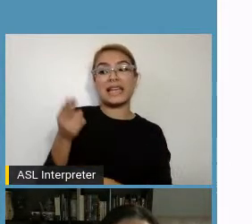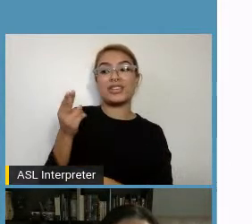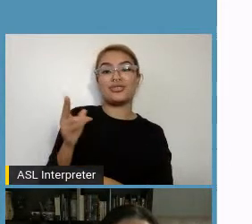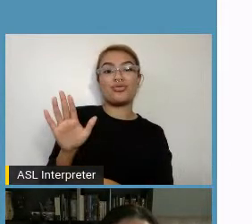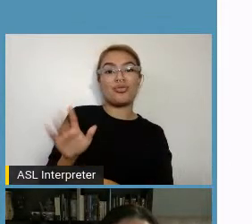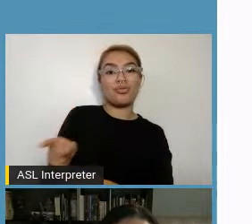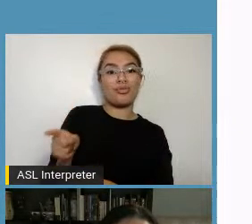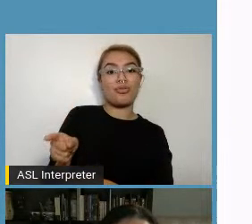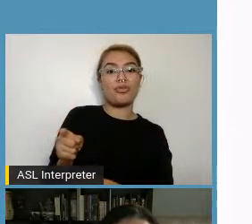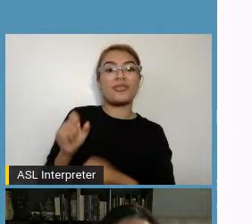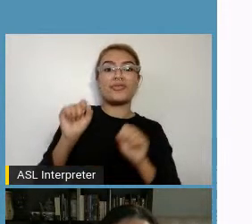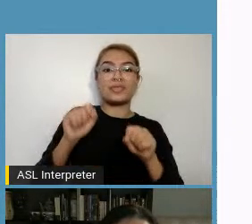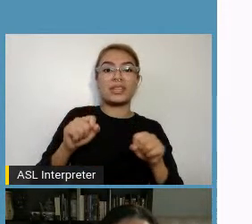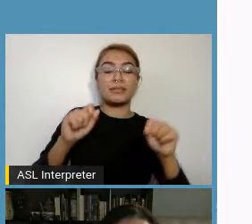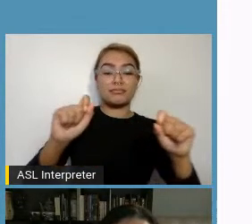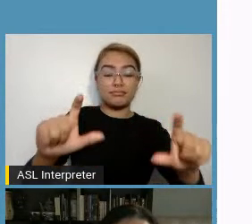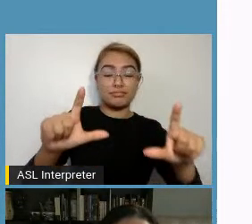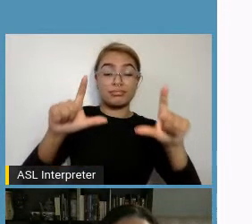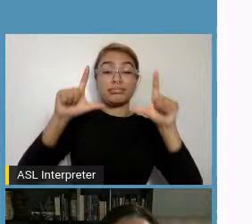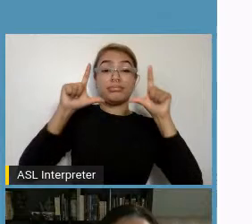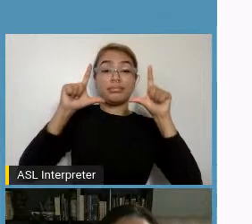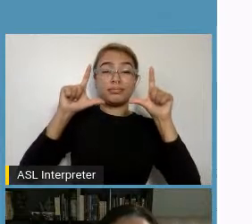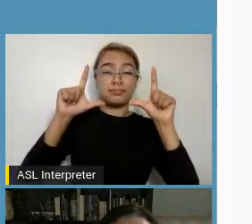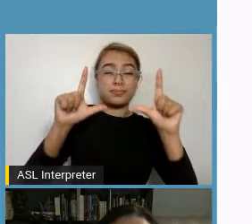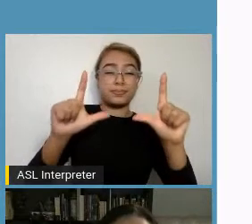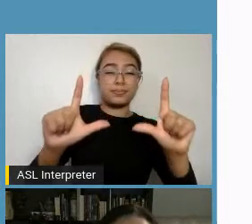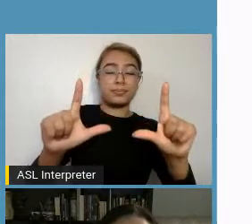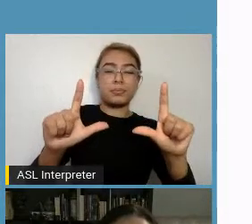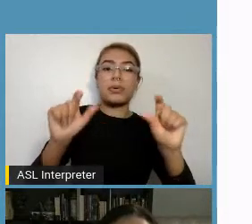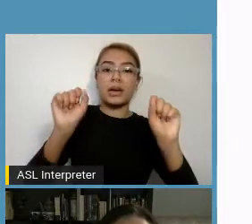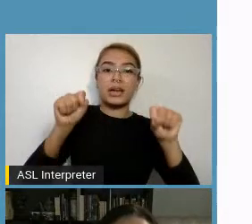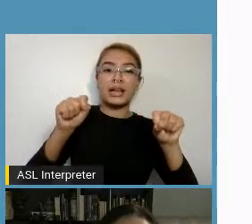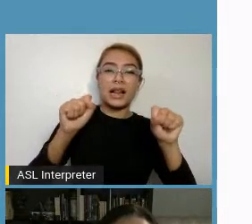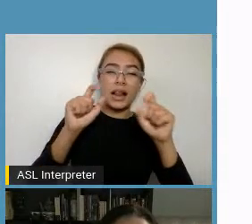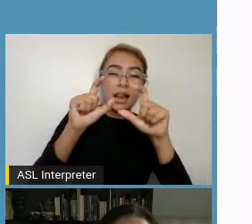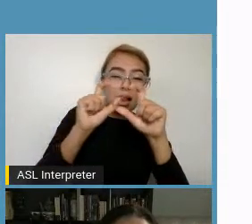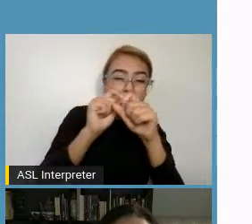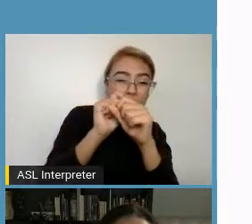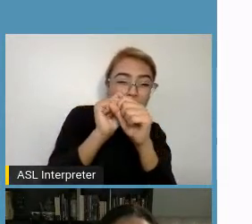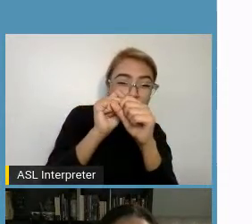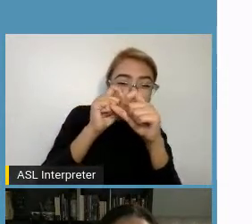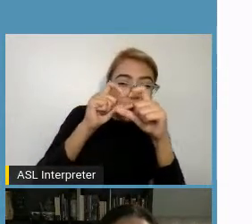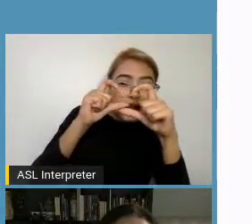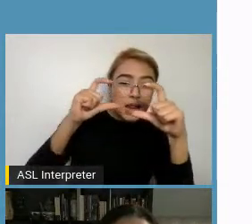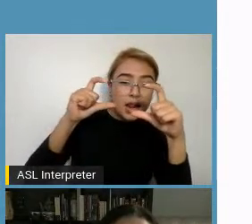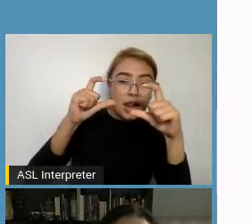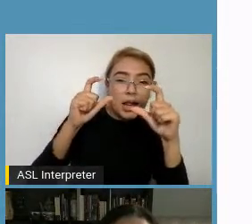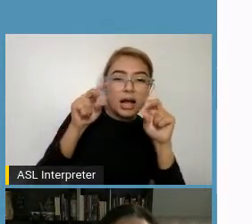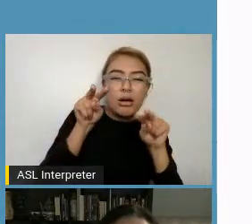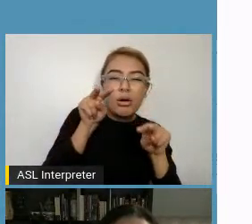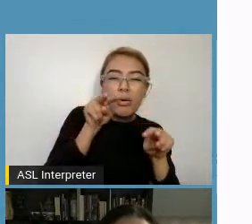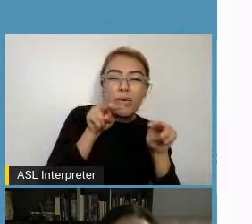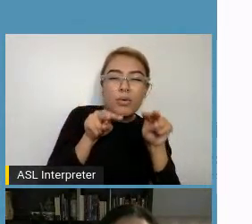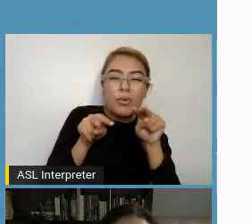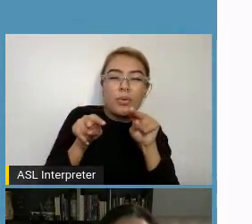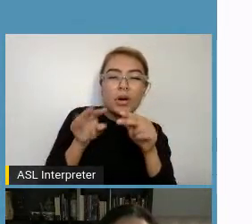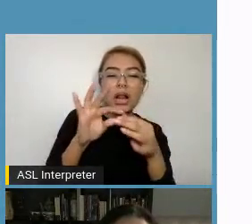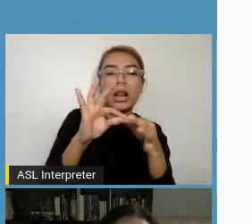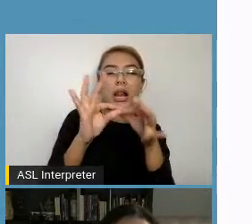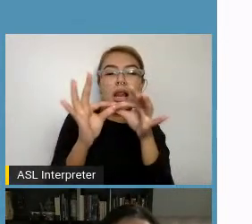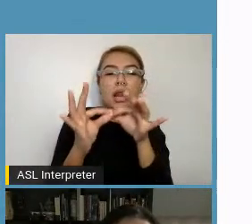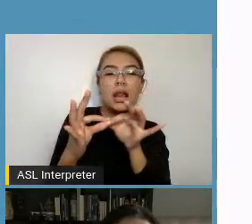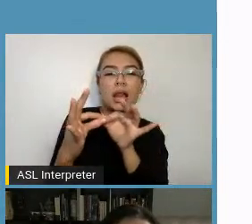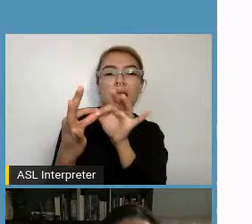zoom in and out. You can see really closely. You get different tribes have given us